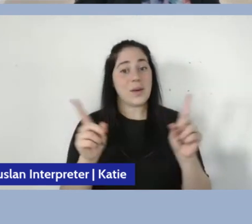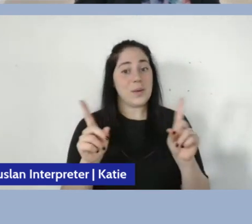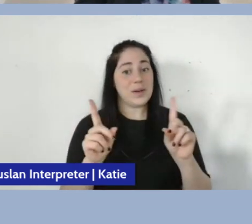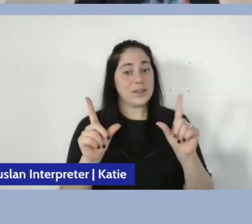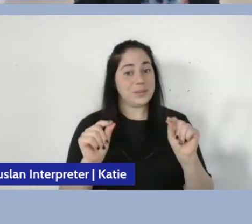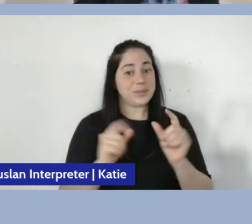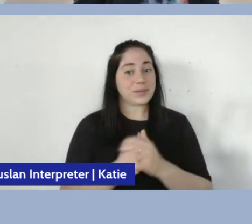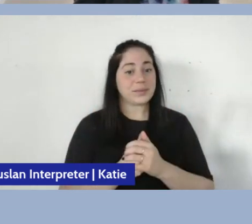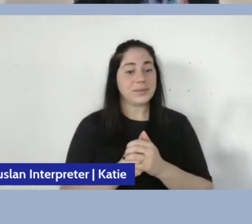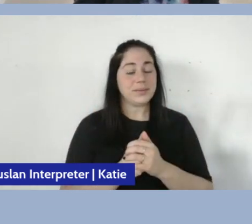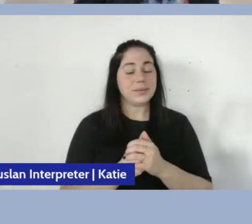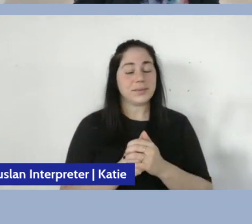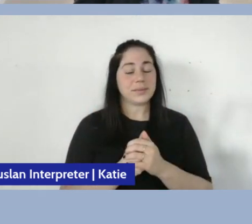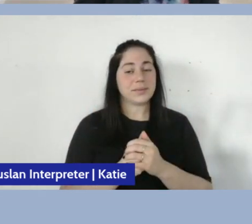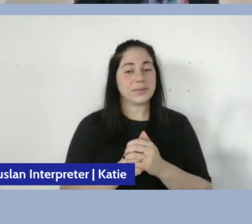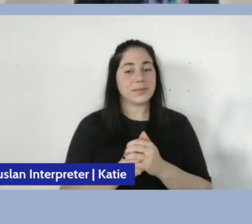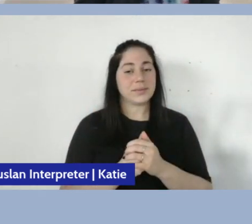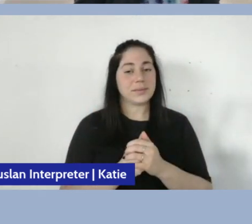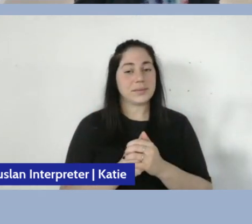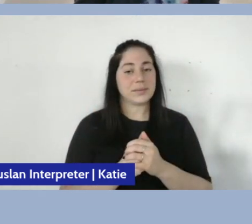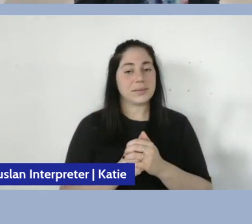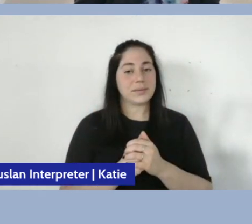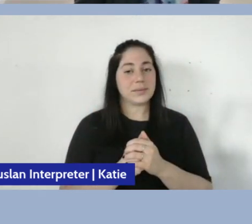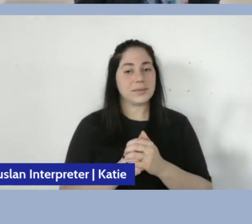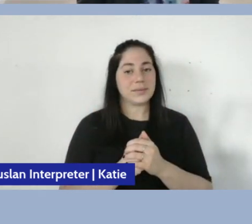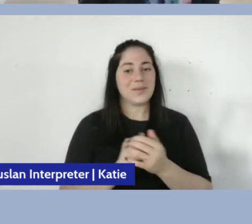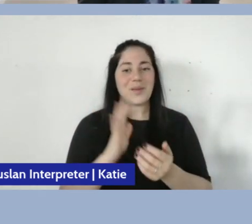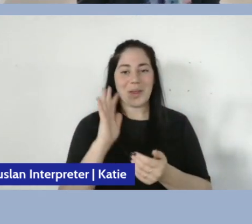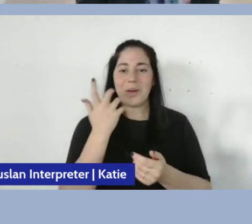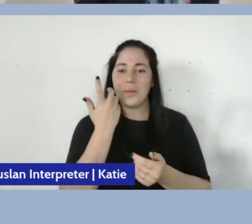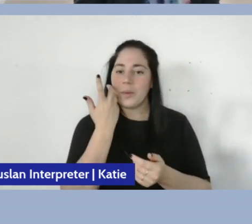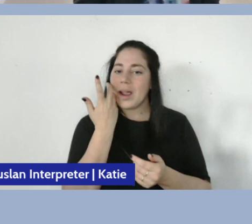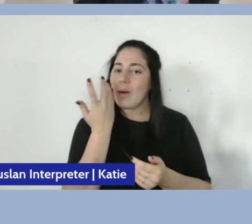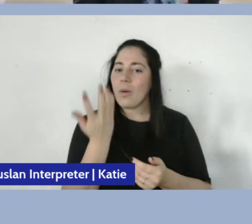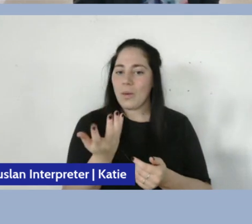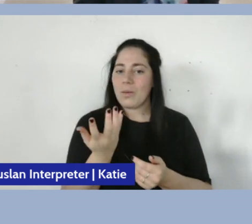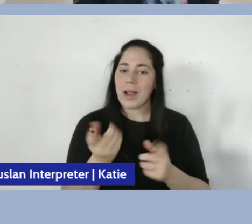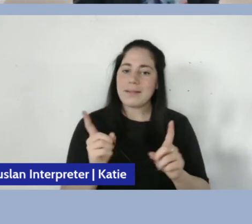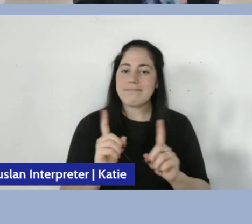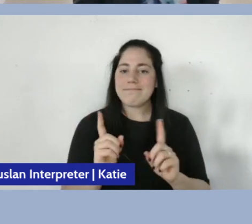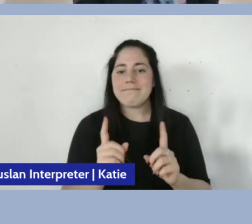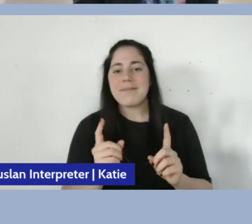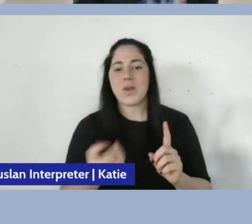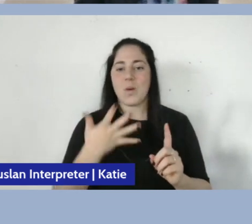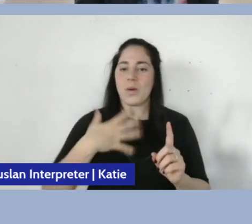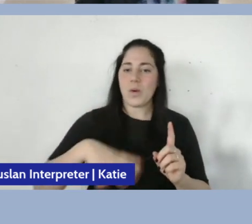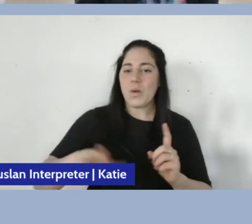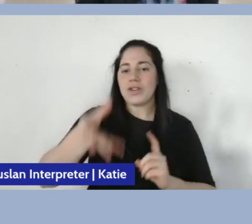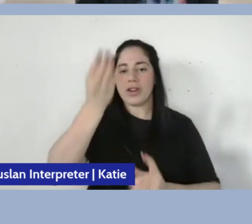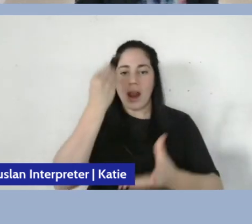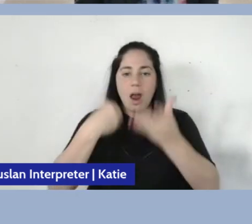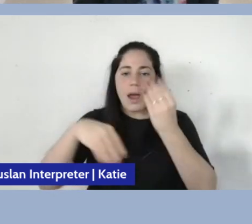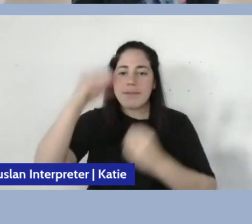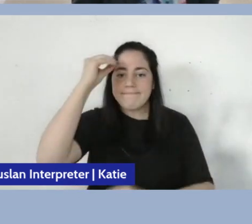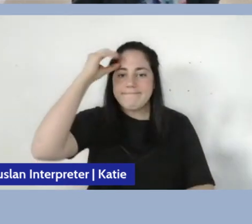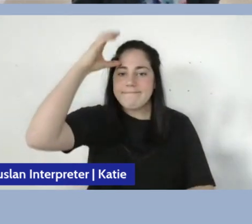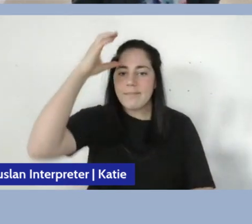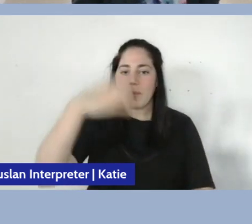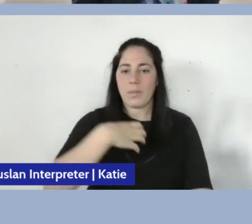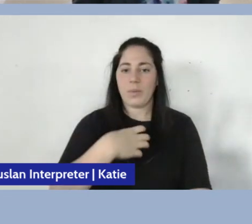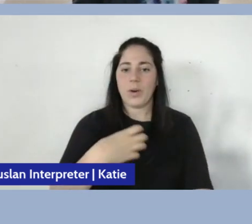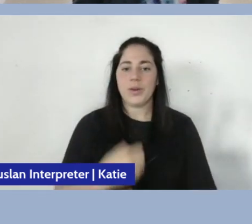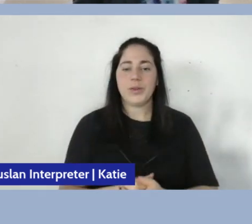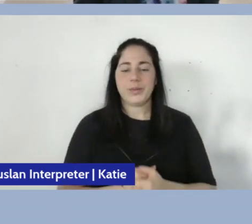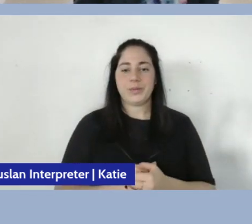that we're really always, I guess, looking to do better and learn more. So we're always really interested in